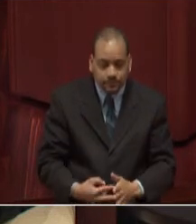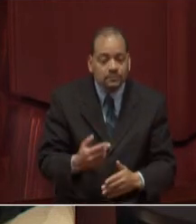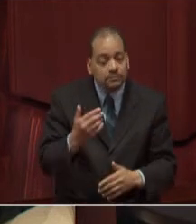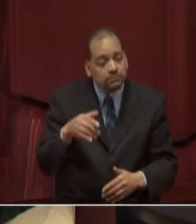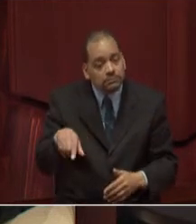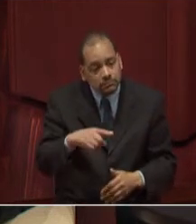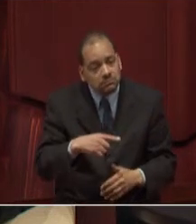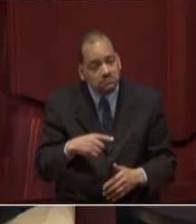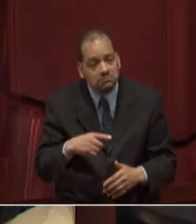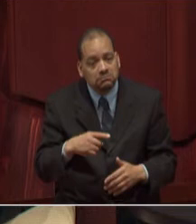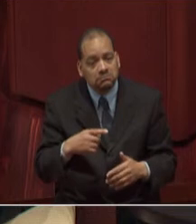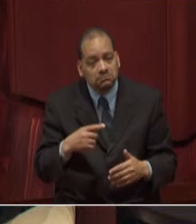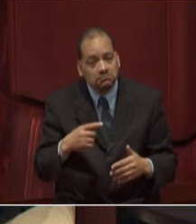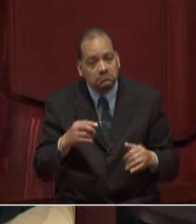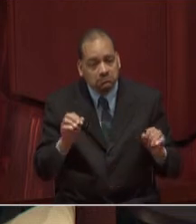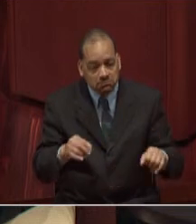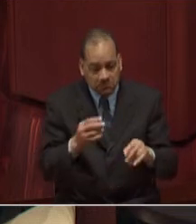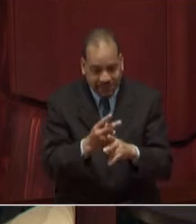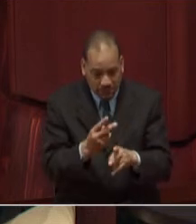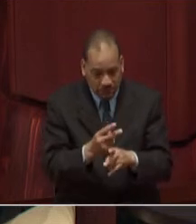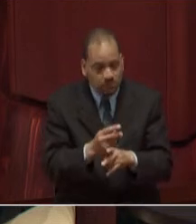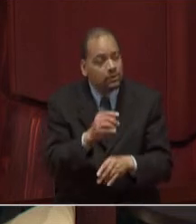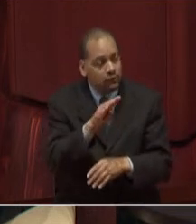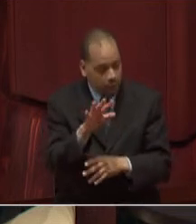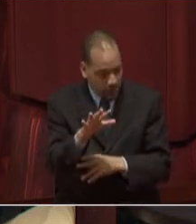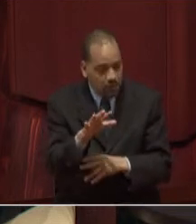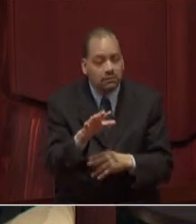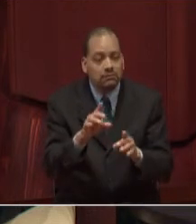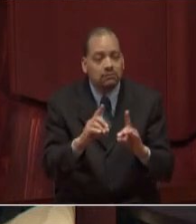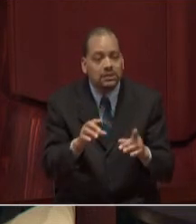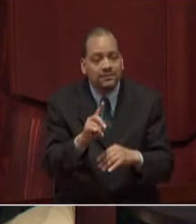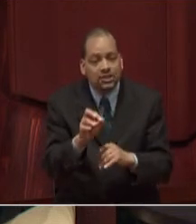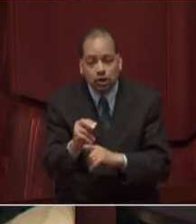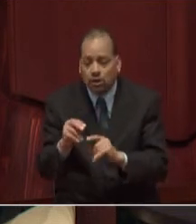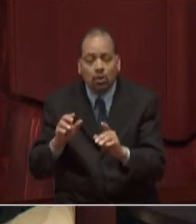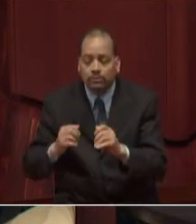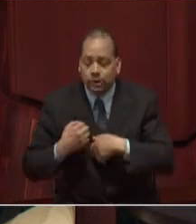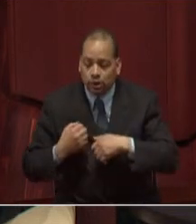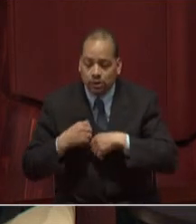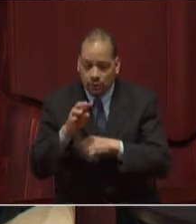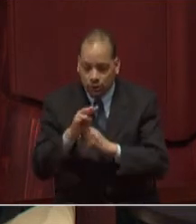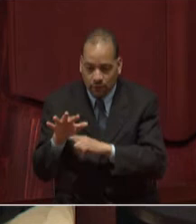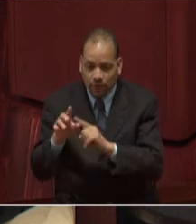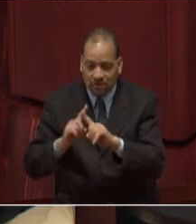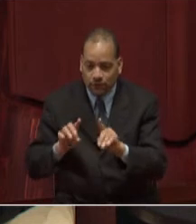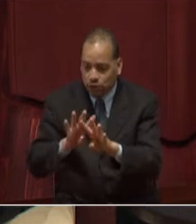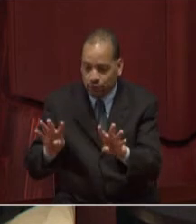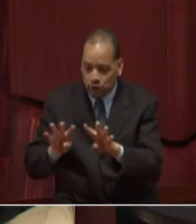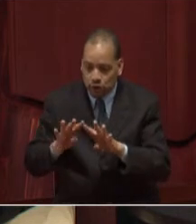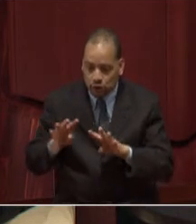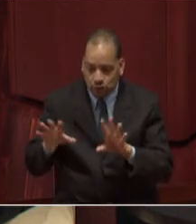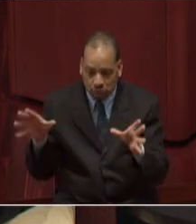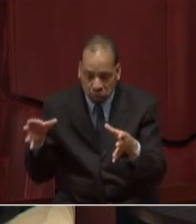enabled you to, or made you keep 45 divisions deployed on the Chinese border, now that the Americans were at least, if not